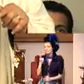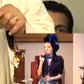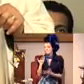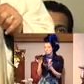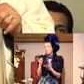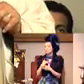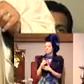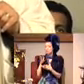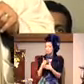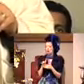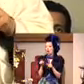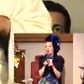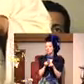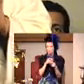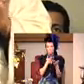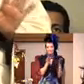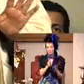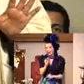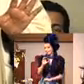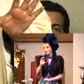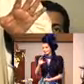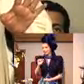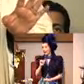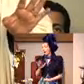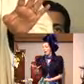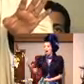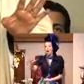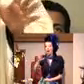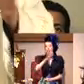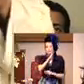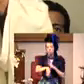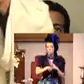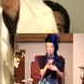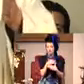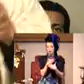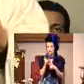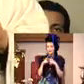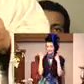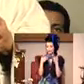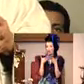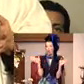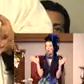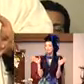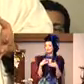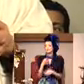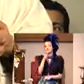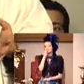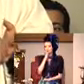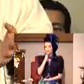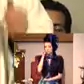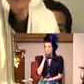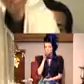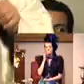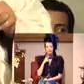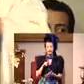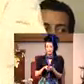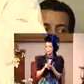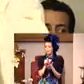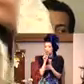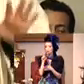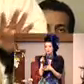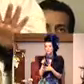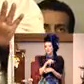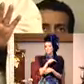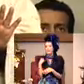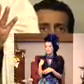at MCCLA, with all MCCs around the world, share and celebrate an open communion. That means you need not be a member of this church